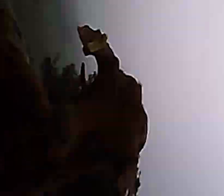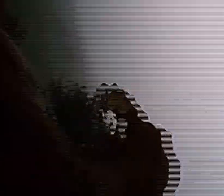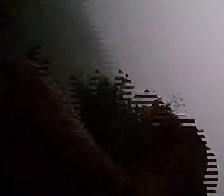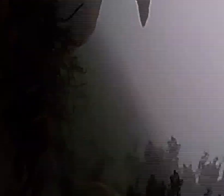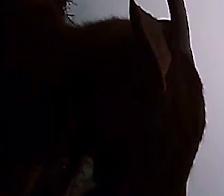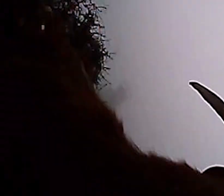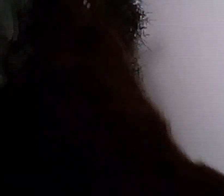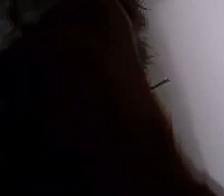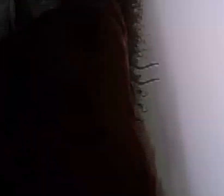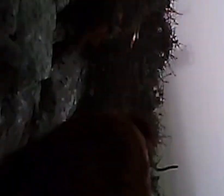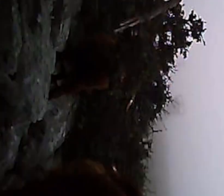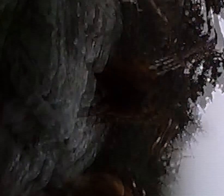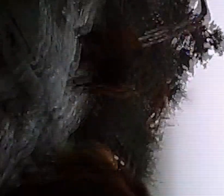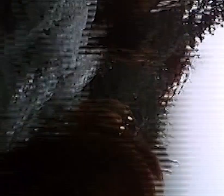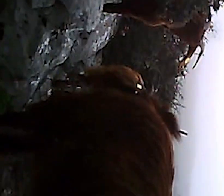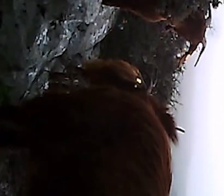Thank you.